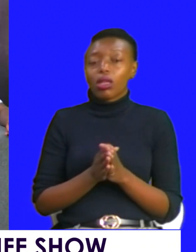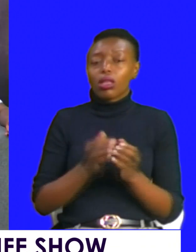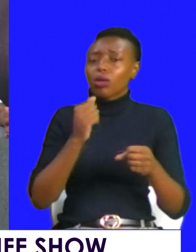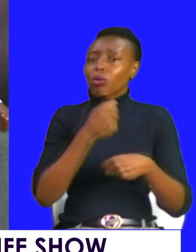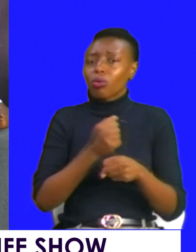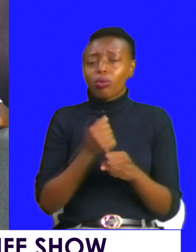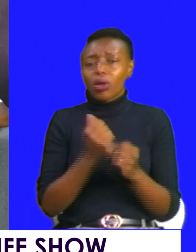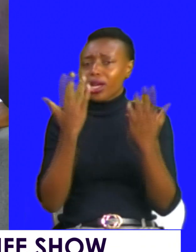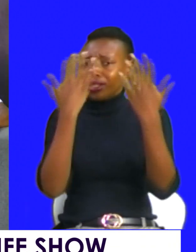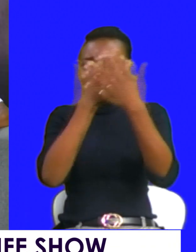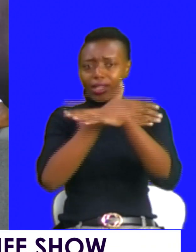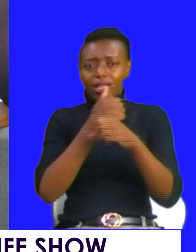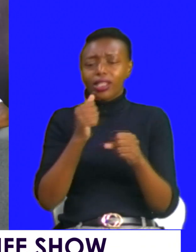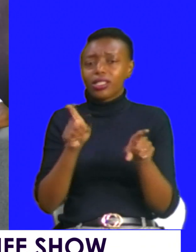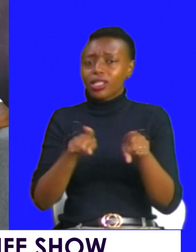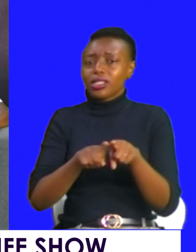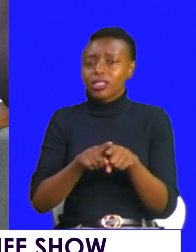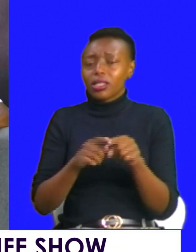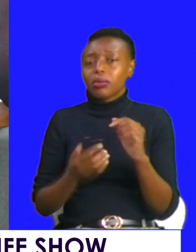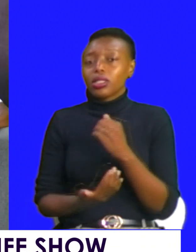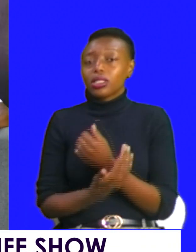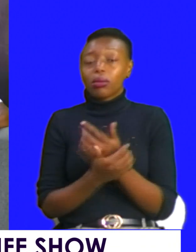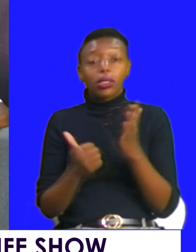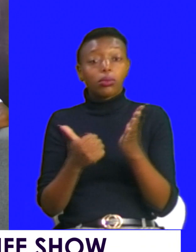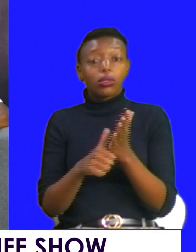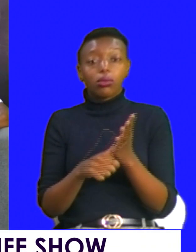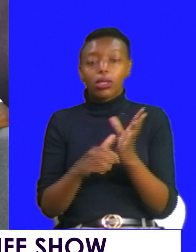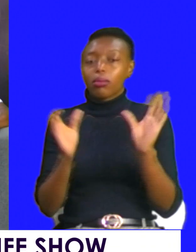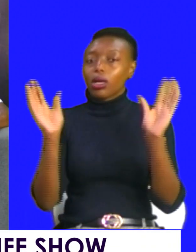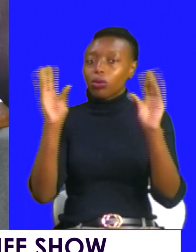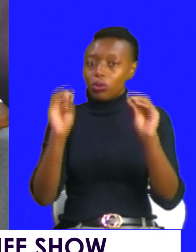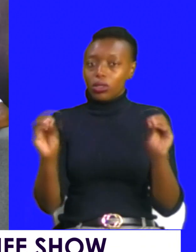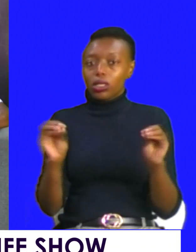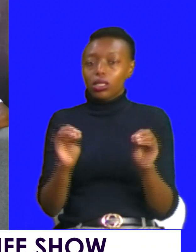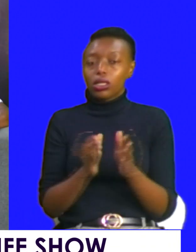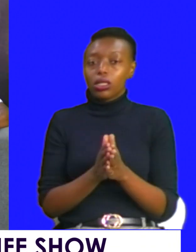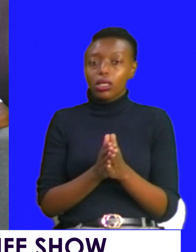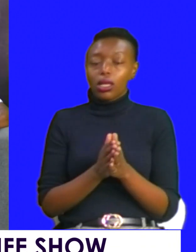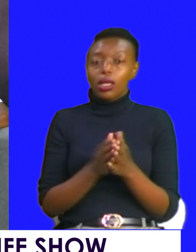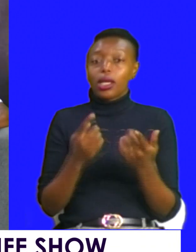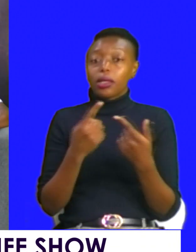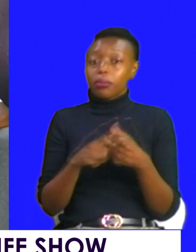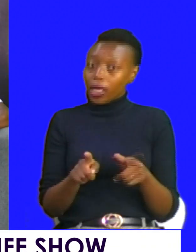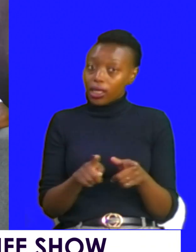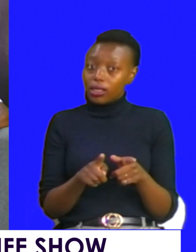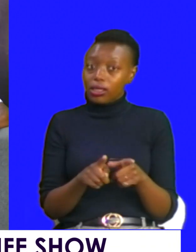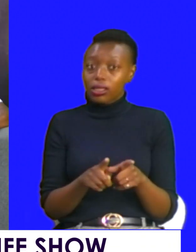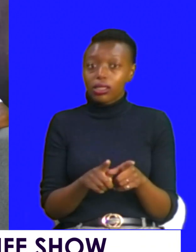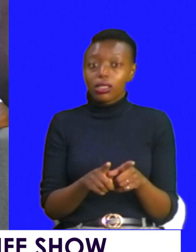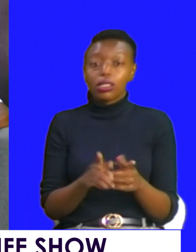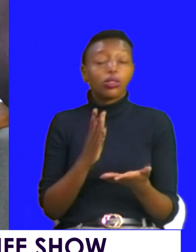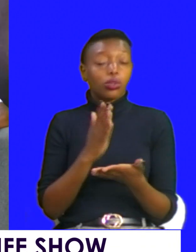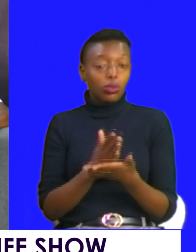at the same time. Yeah, it's not a problem. Yeah. Also, the matching may matter here. You know, the matching of the jobs, because